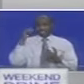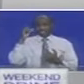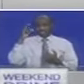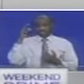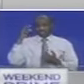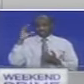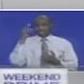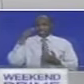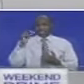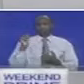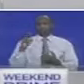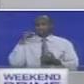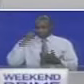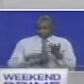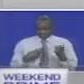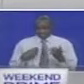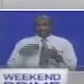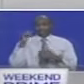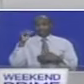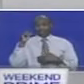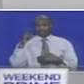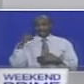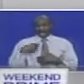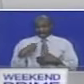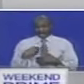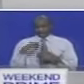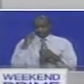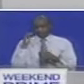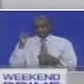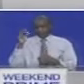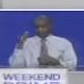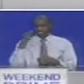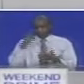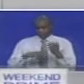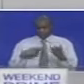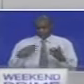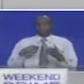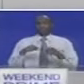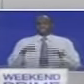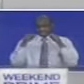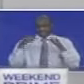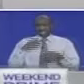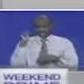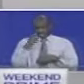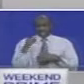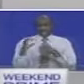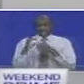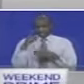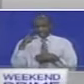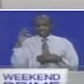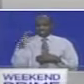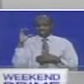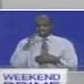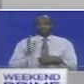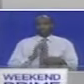Post Office Savings Bank Board, Fred Kapondi, and Matu Wamayo has been reappointed to chair the new Kenya Cooperative Creameries Board.